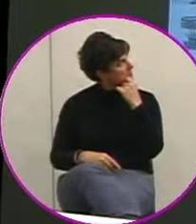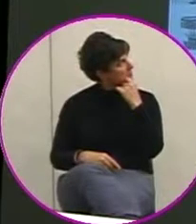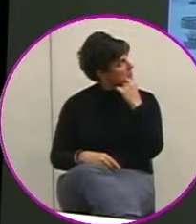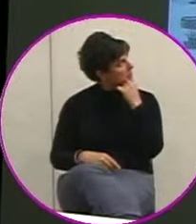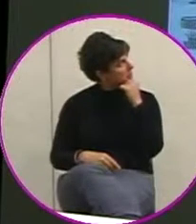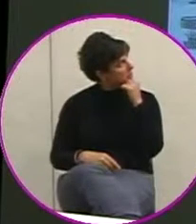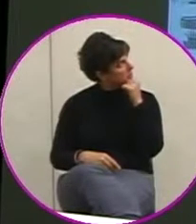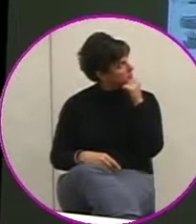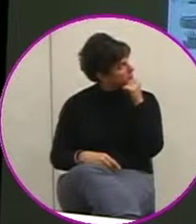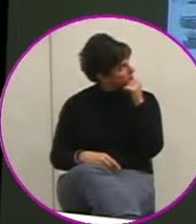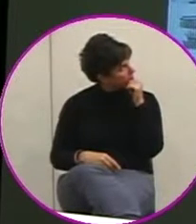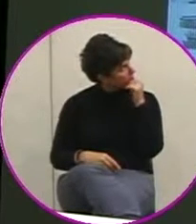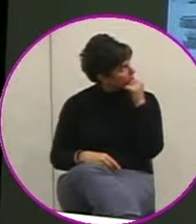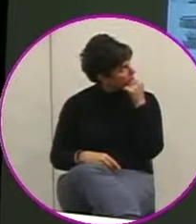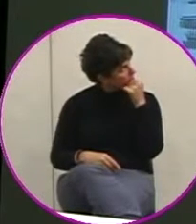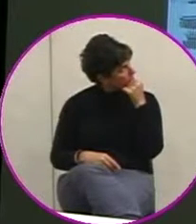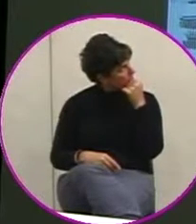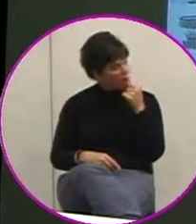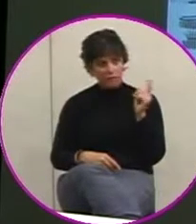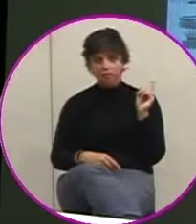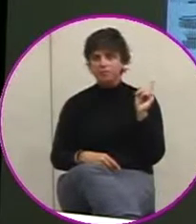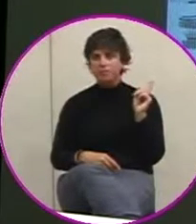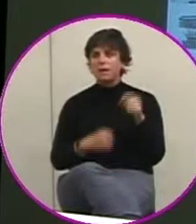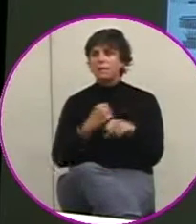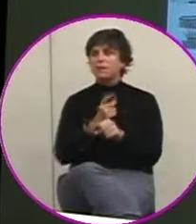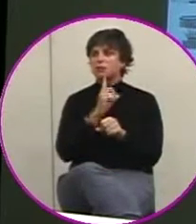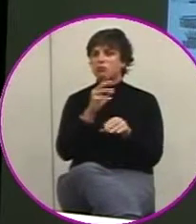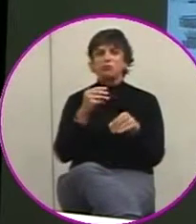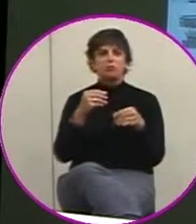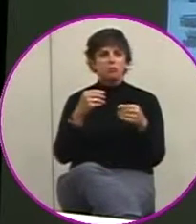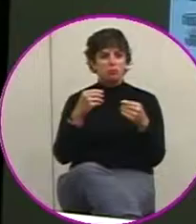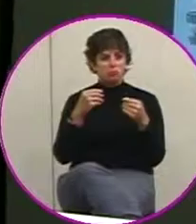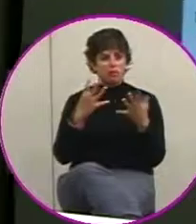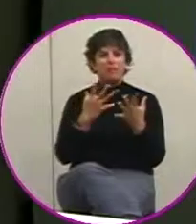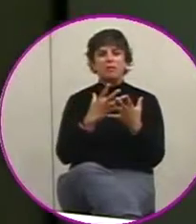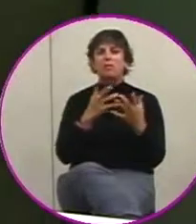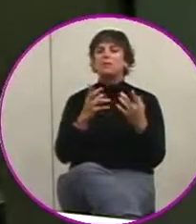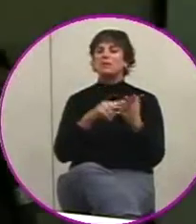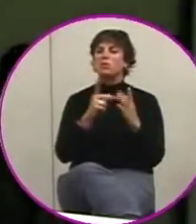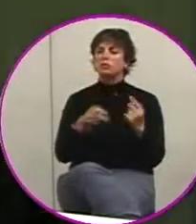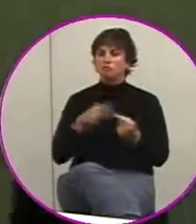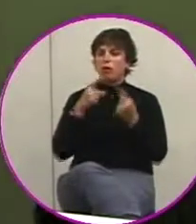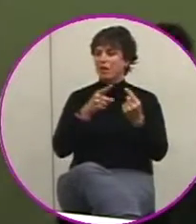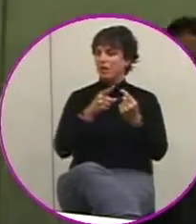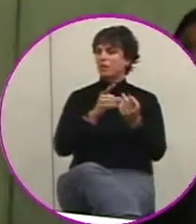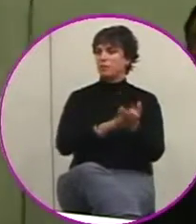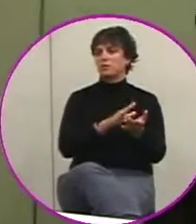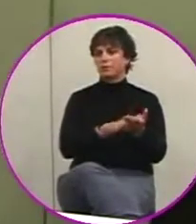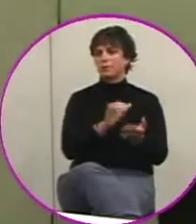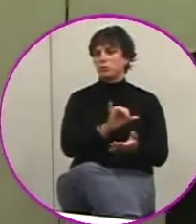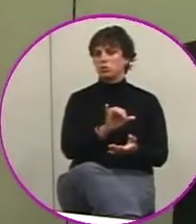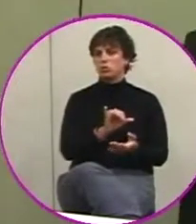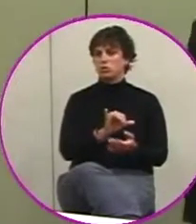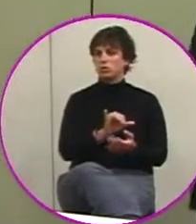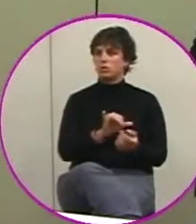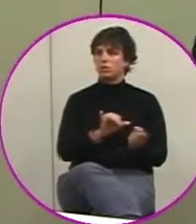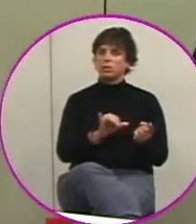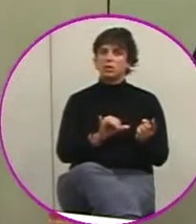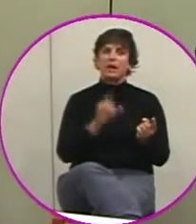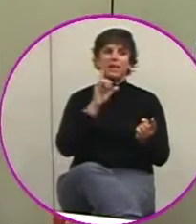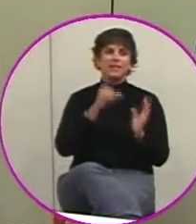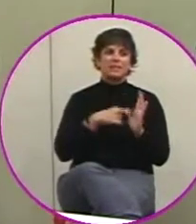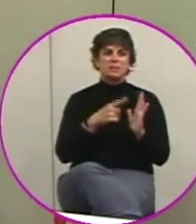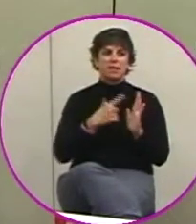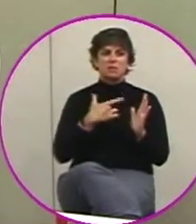whiff? Let's make sure we give lots of positives at times when they're struggling as well. I think a lot of times we withhold them because we hold